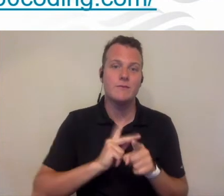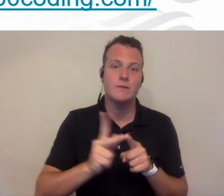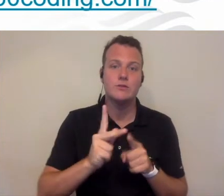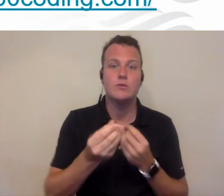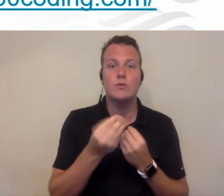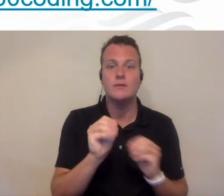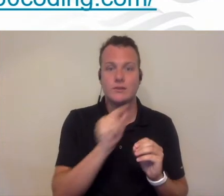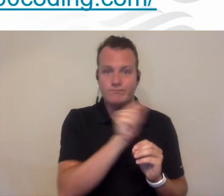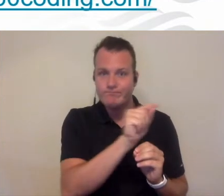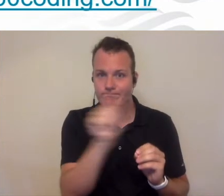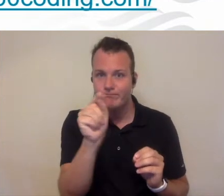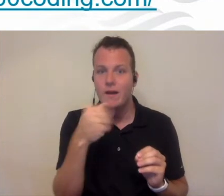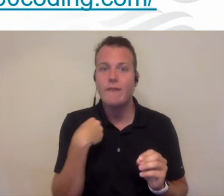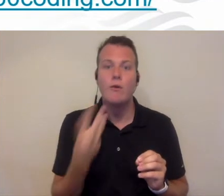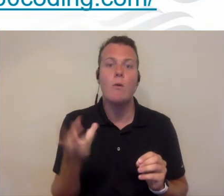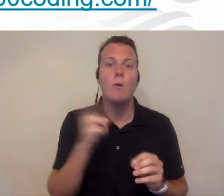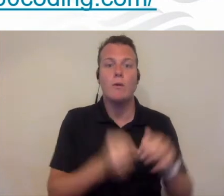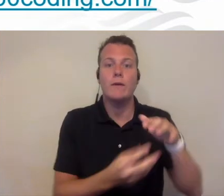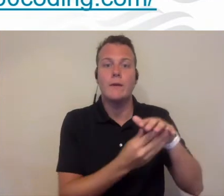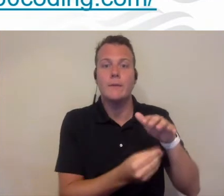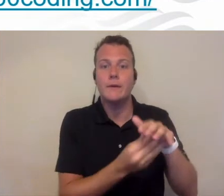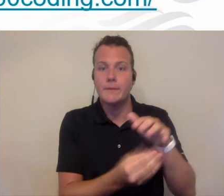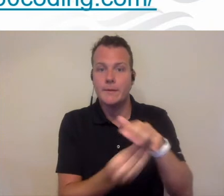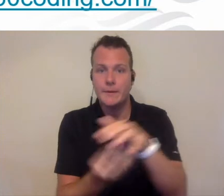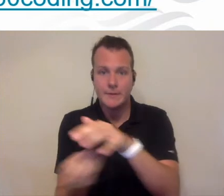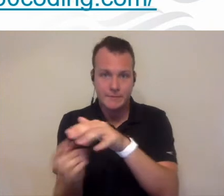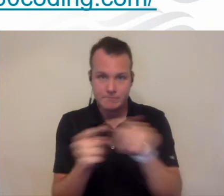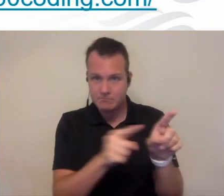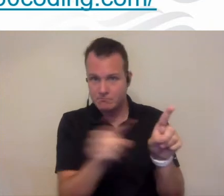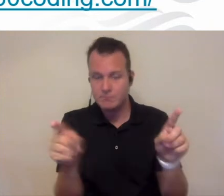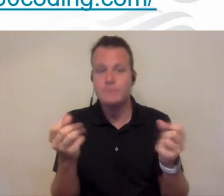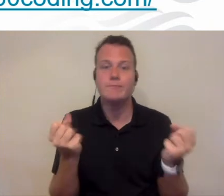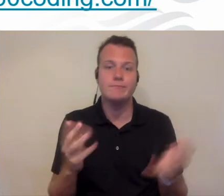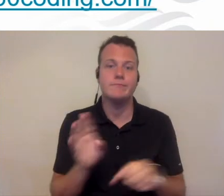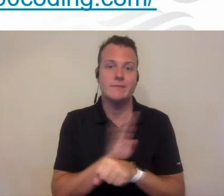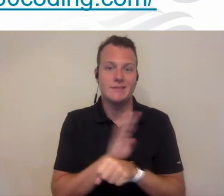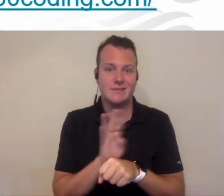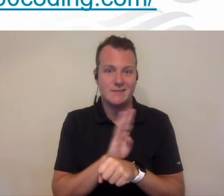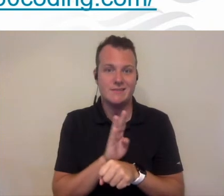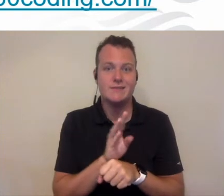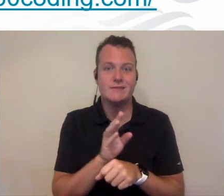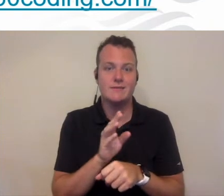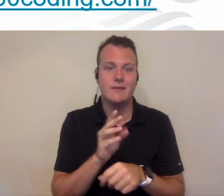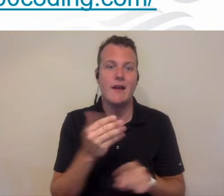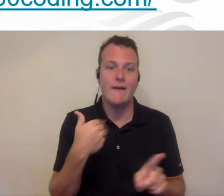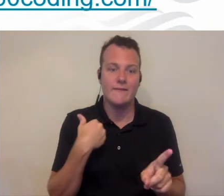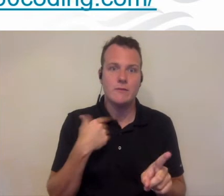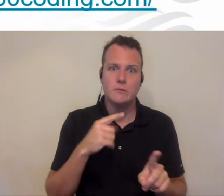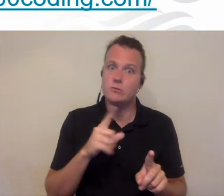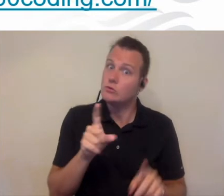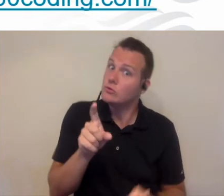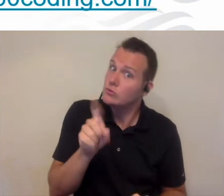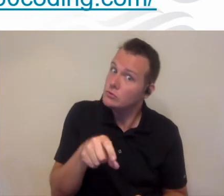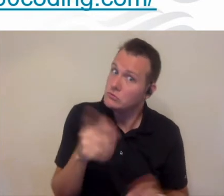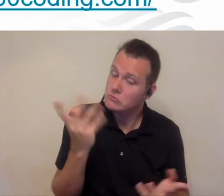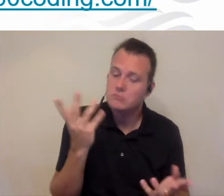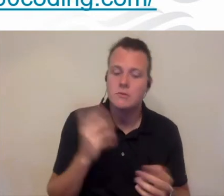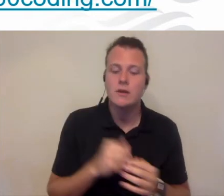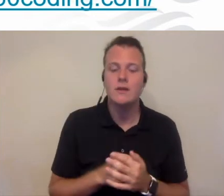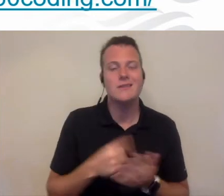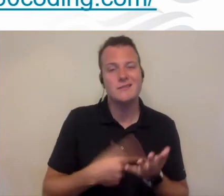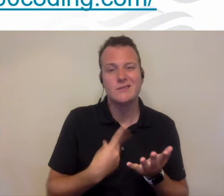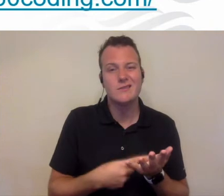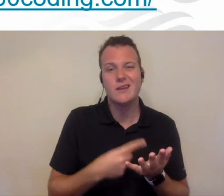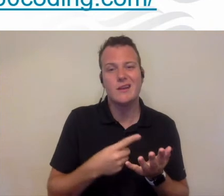organizations have their own copies. Many practices do, or they should. Sometimes they don't